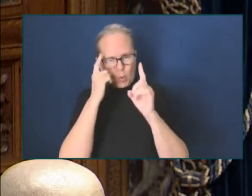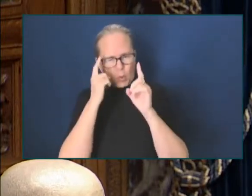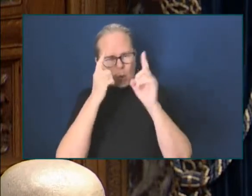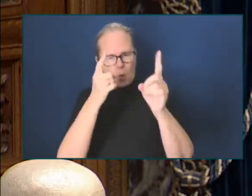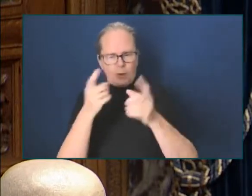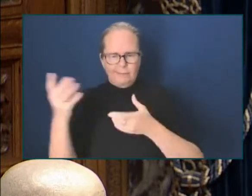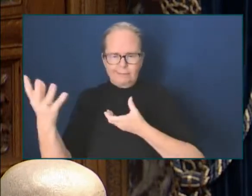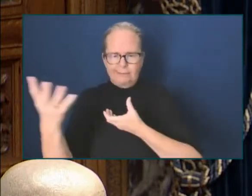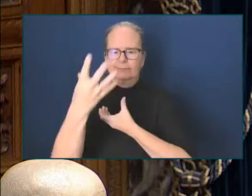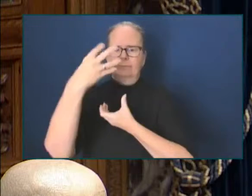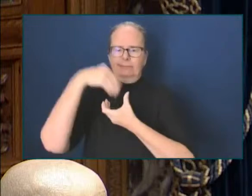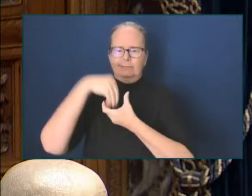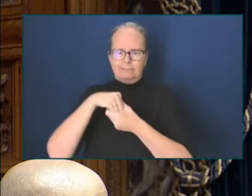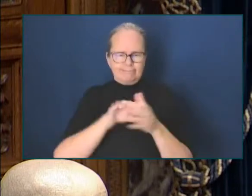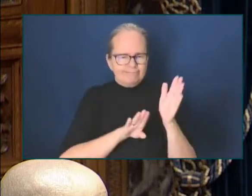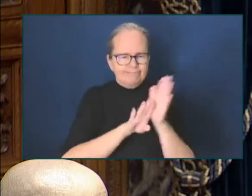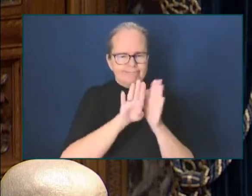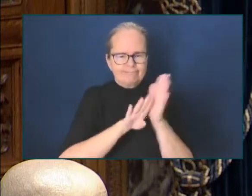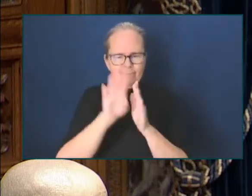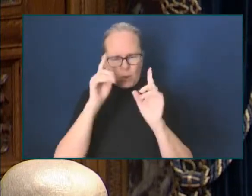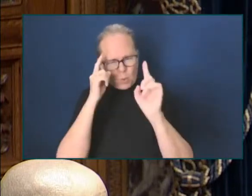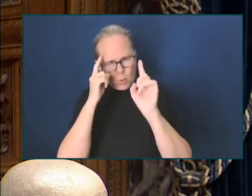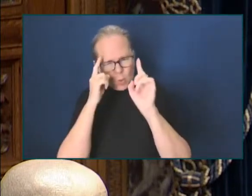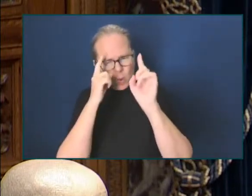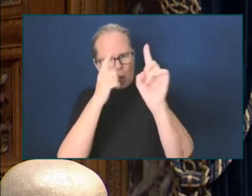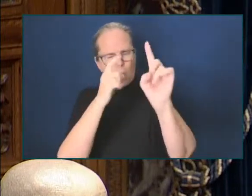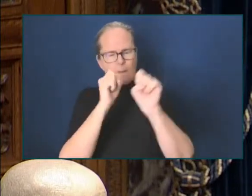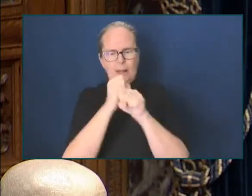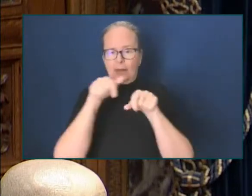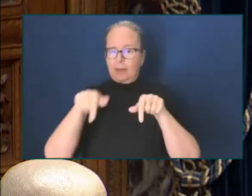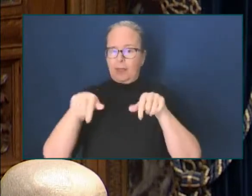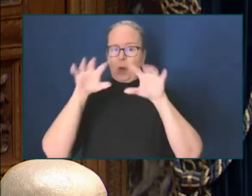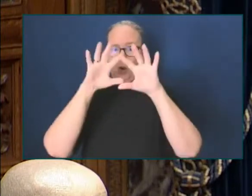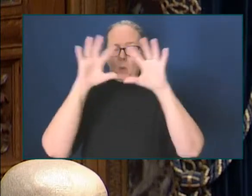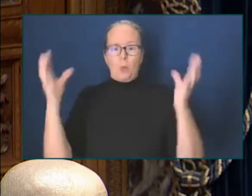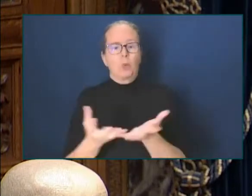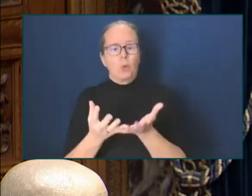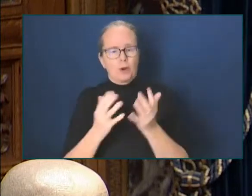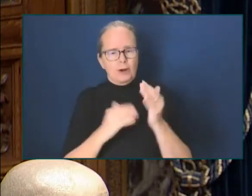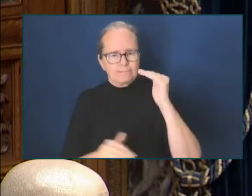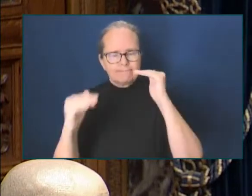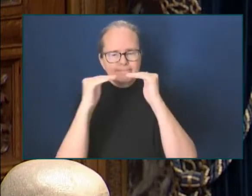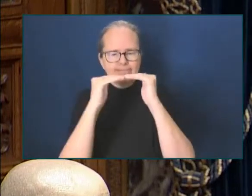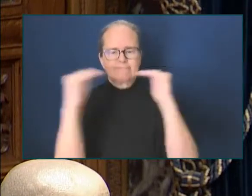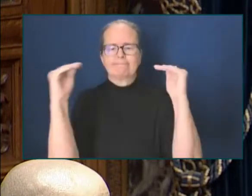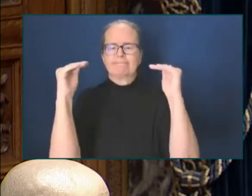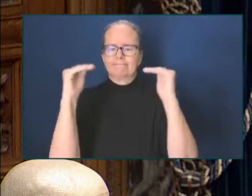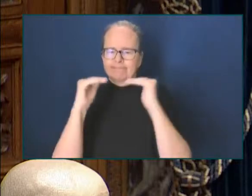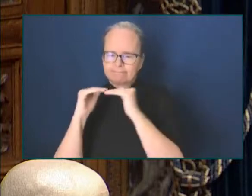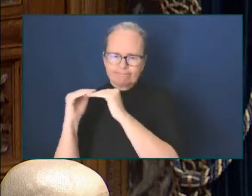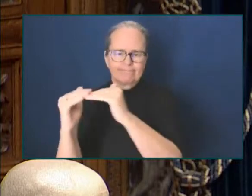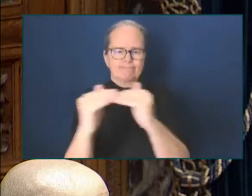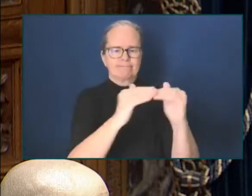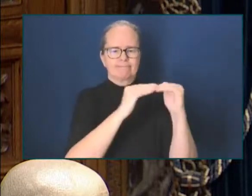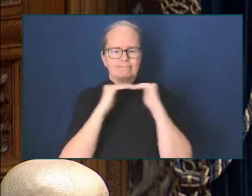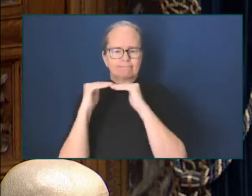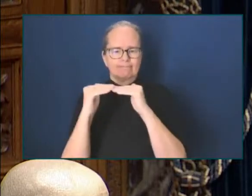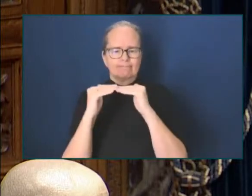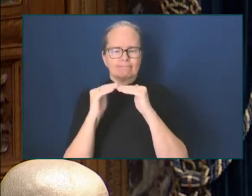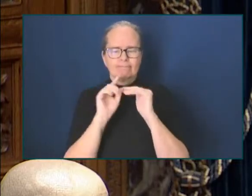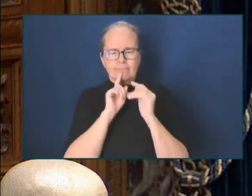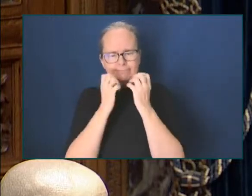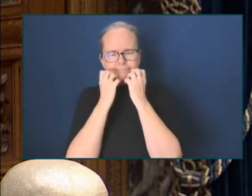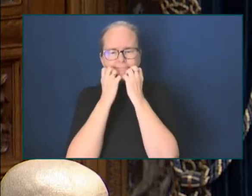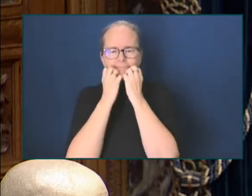equitable world. This is especially meaningful here in BC. We're fortunate to have so many organizations in BC dedicated